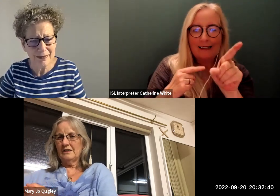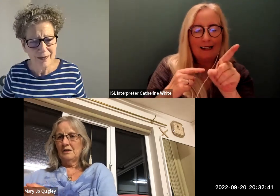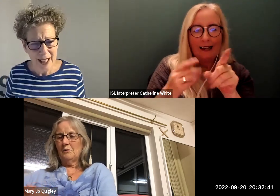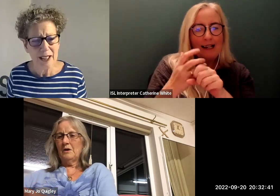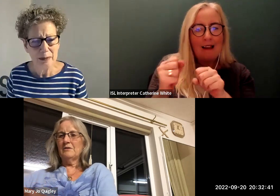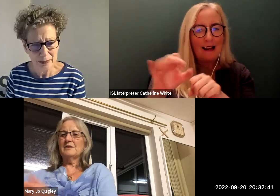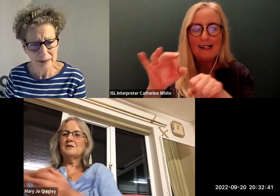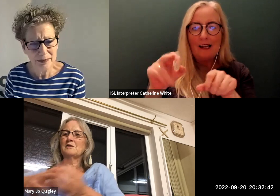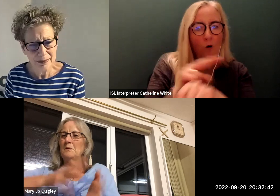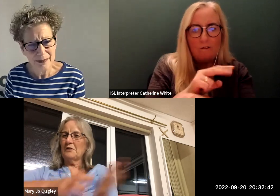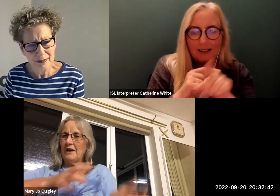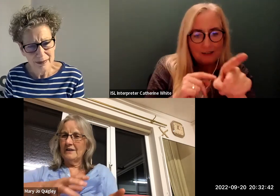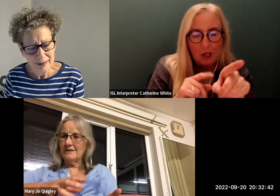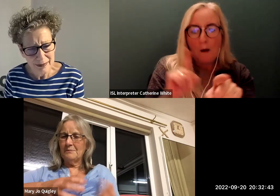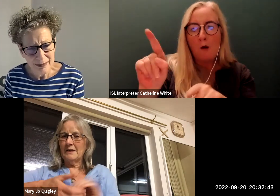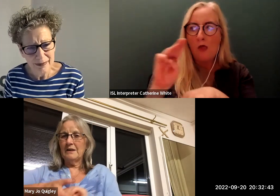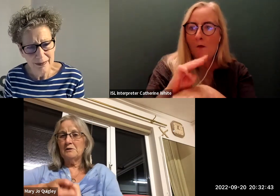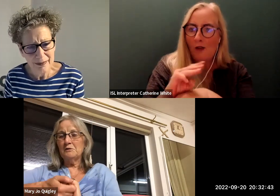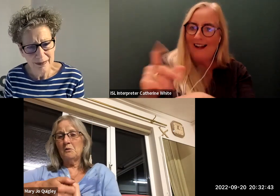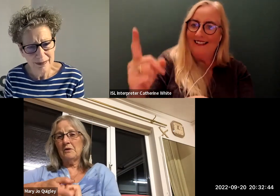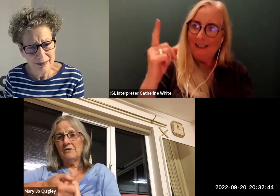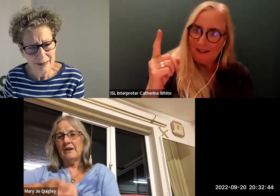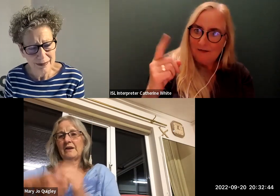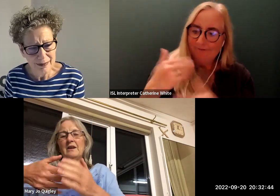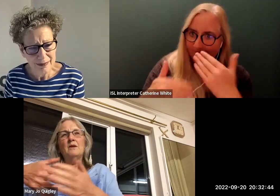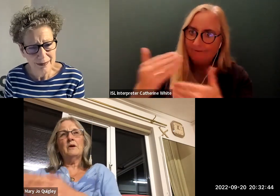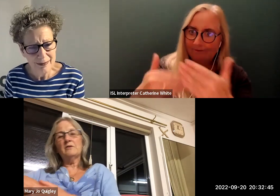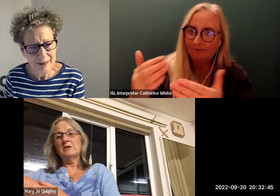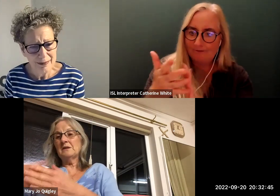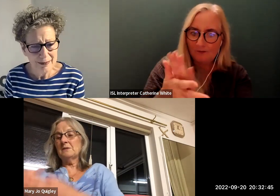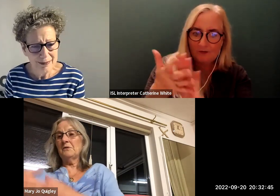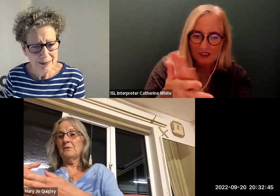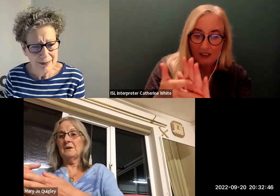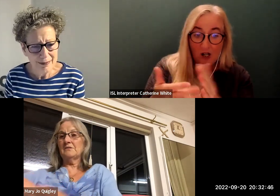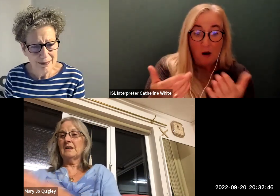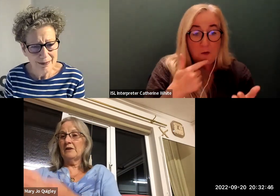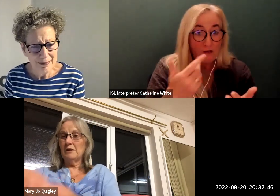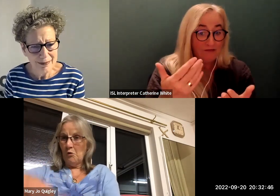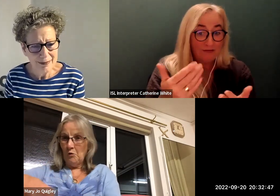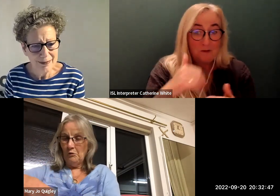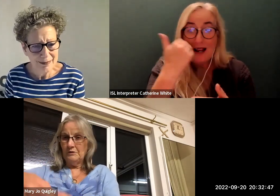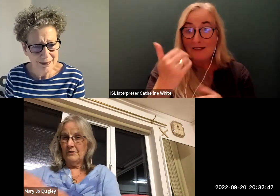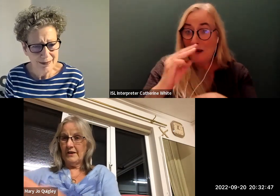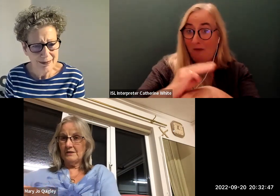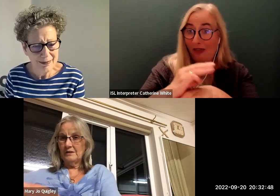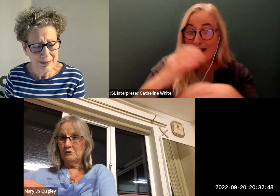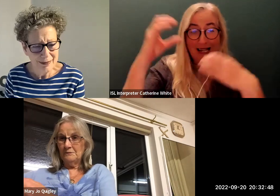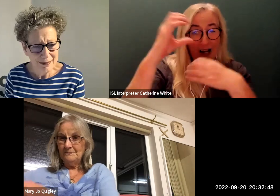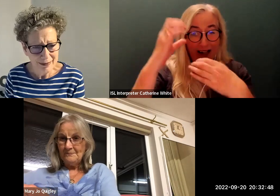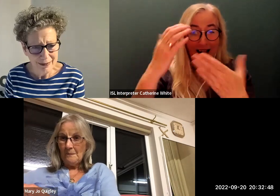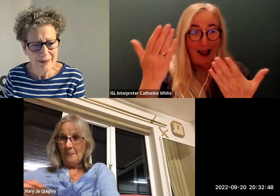that, whereas the mother has. But I don't know whether it's because the mother, because of a caring role, and that,